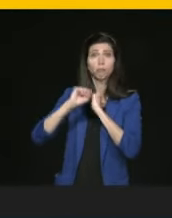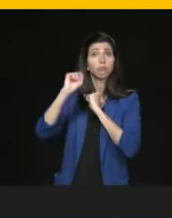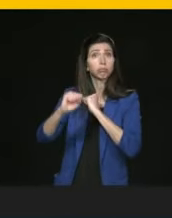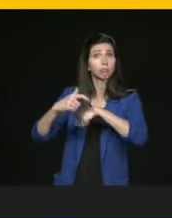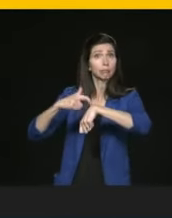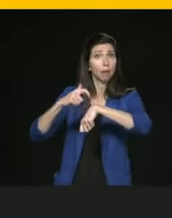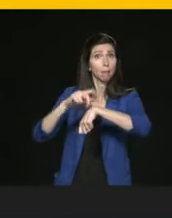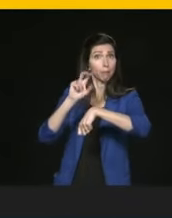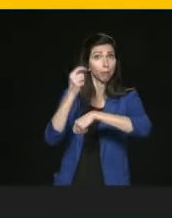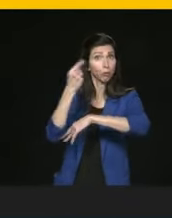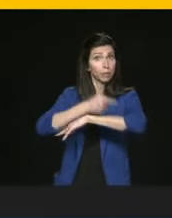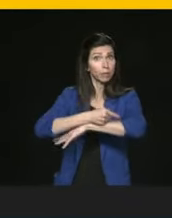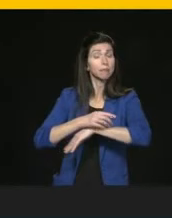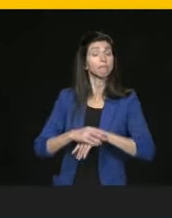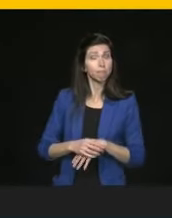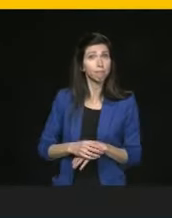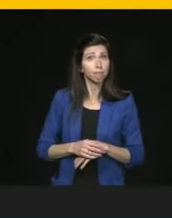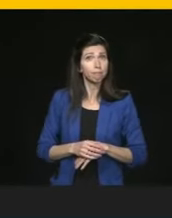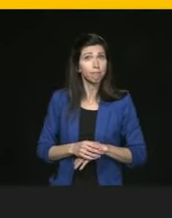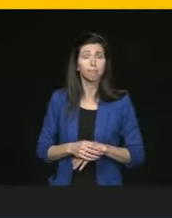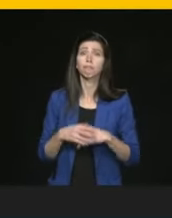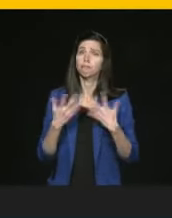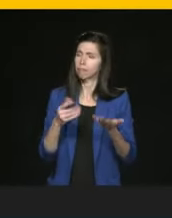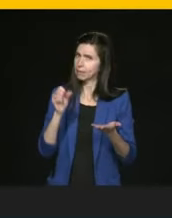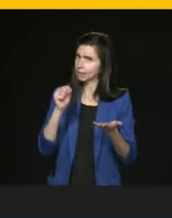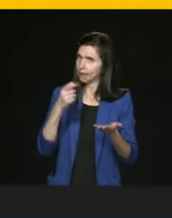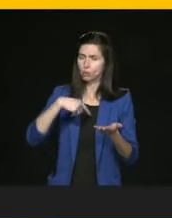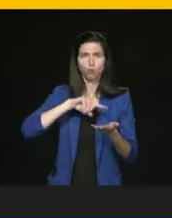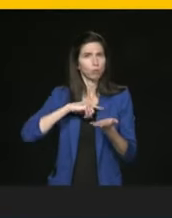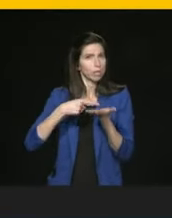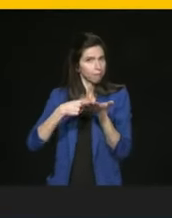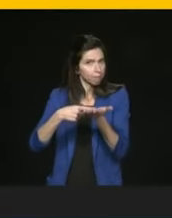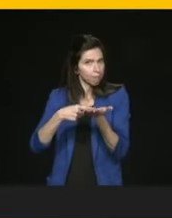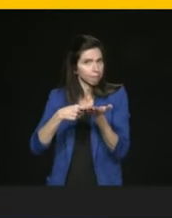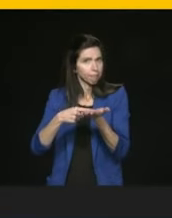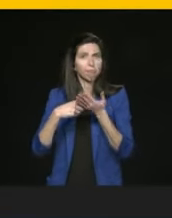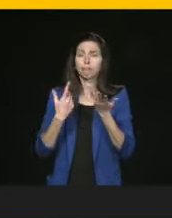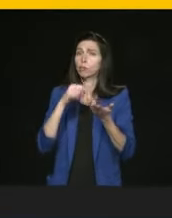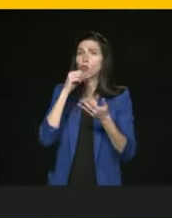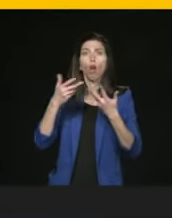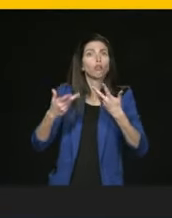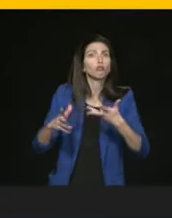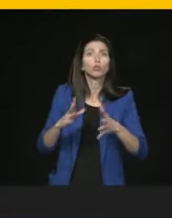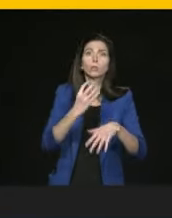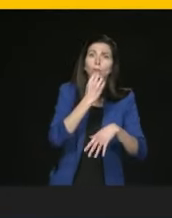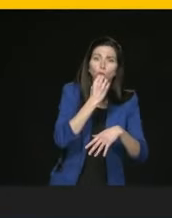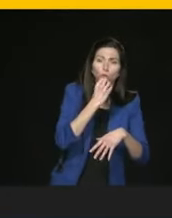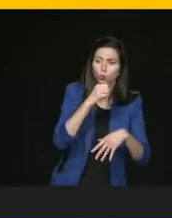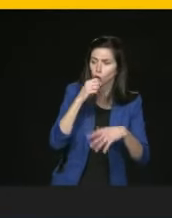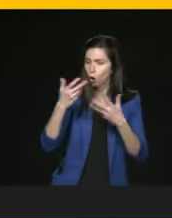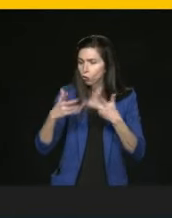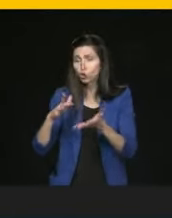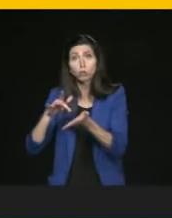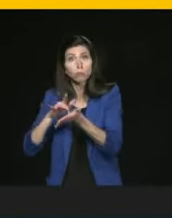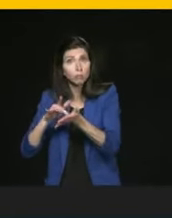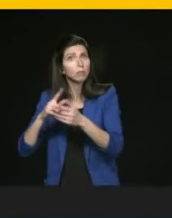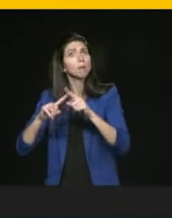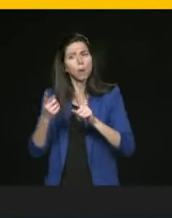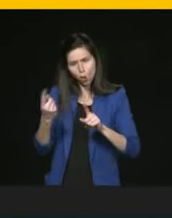have discussions about other topics with a view to ensuring flow of goods and